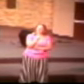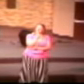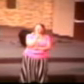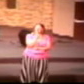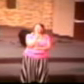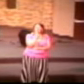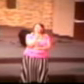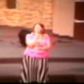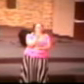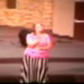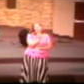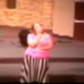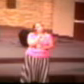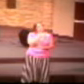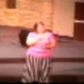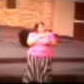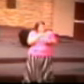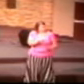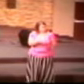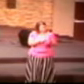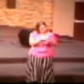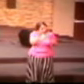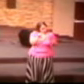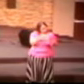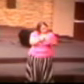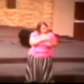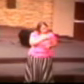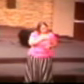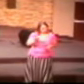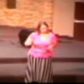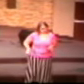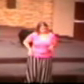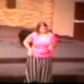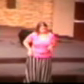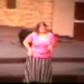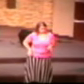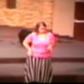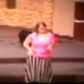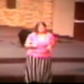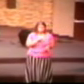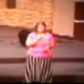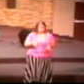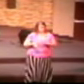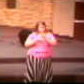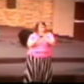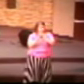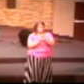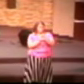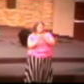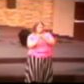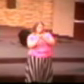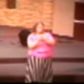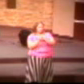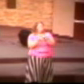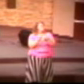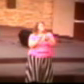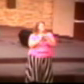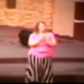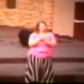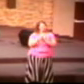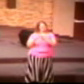I'd like to suggest that they learned this from Christ. Christ modeled how to be community,